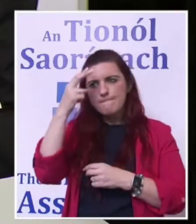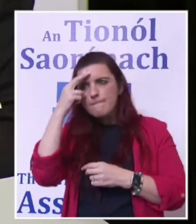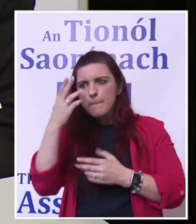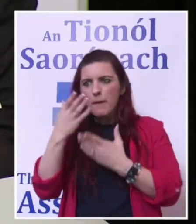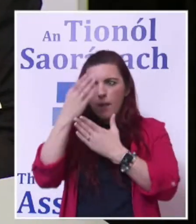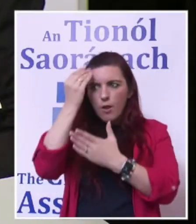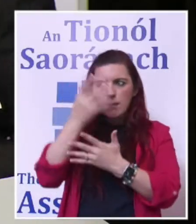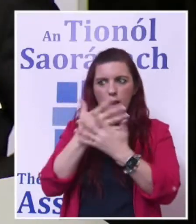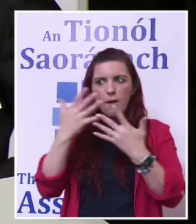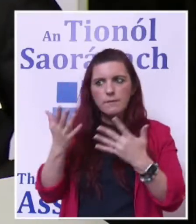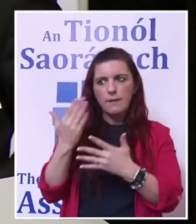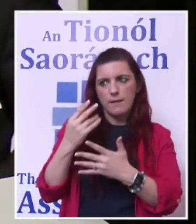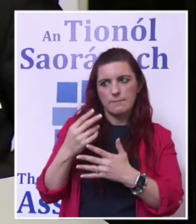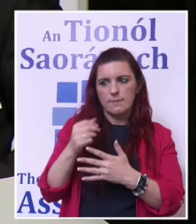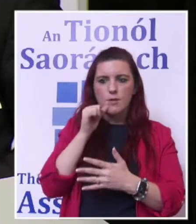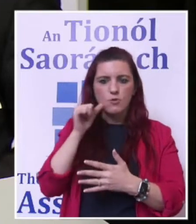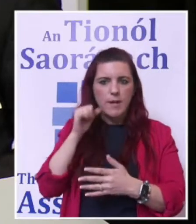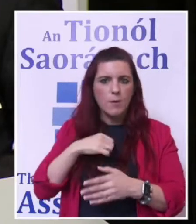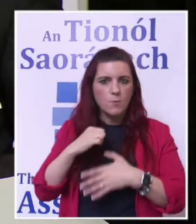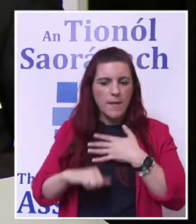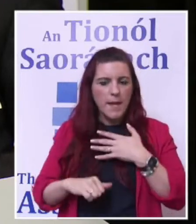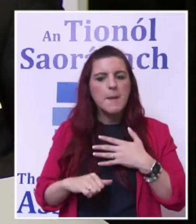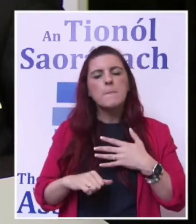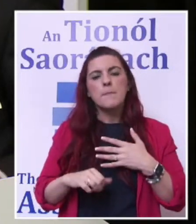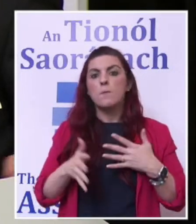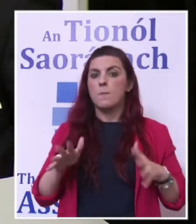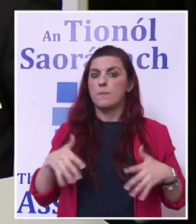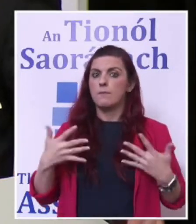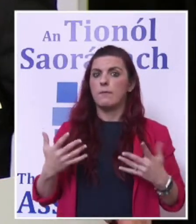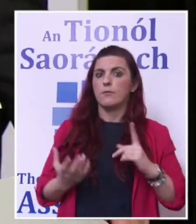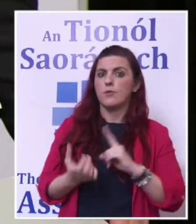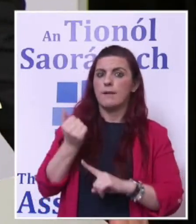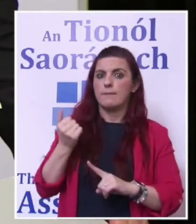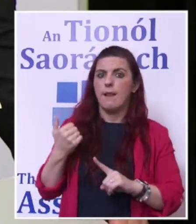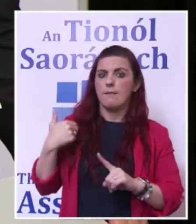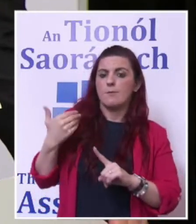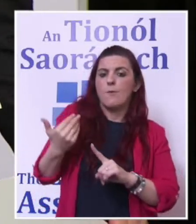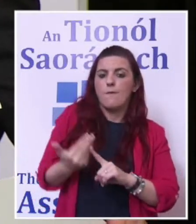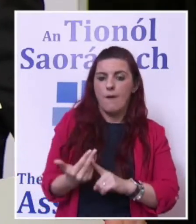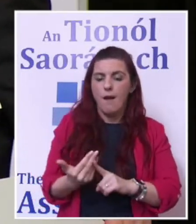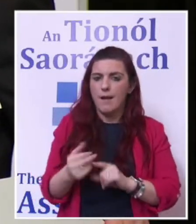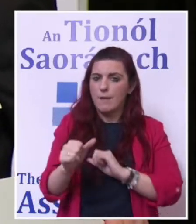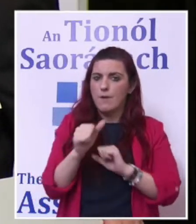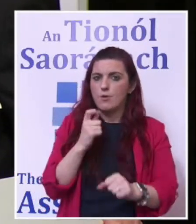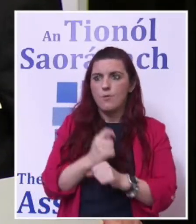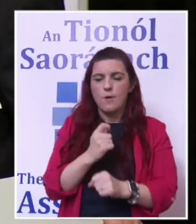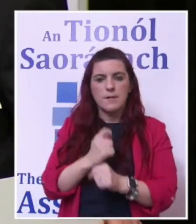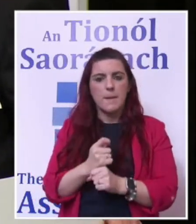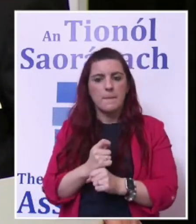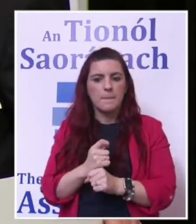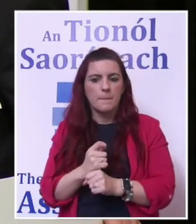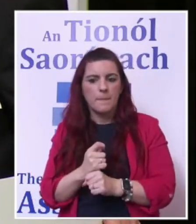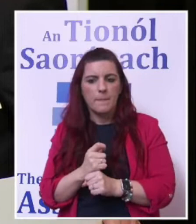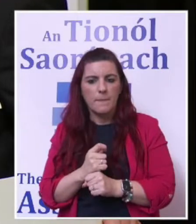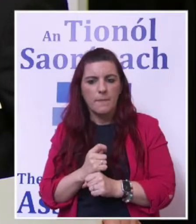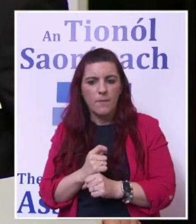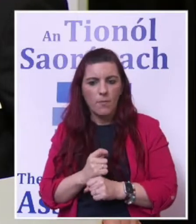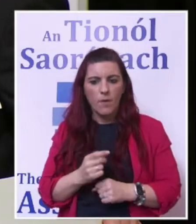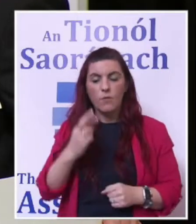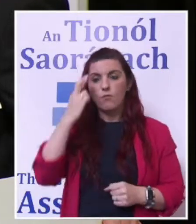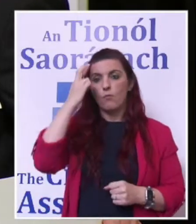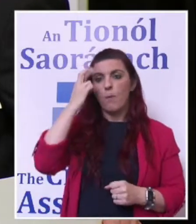the last 2 sessions, and you've come a long way in such a short space of time. Remember,